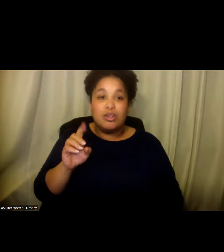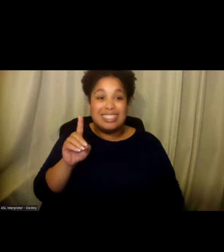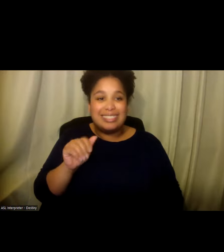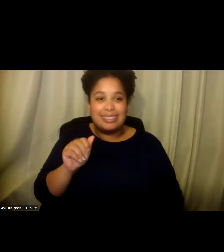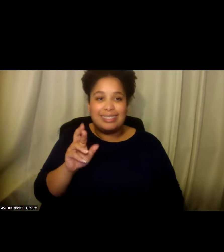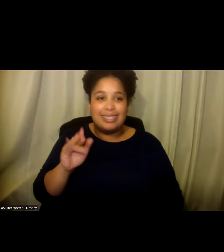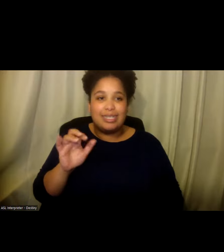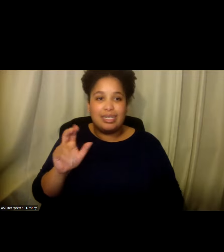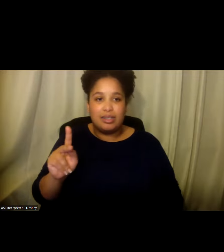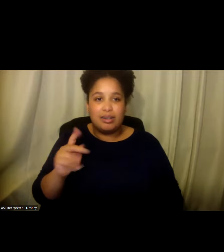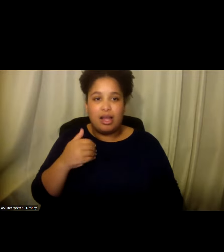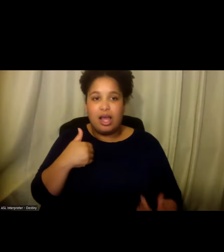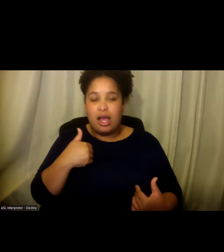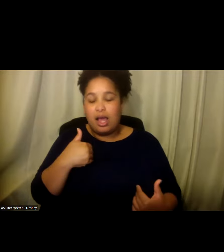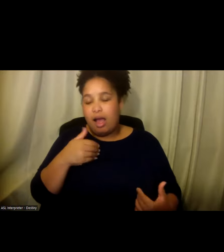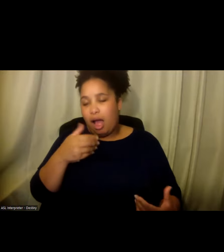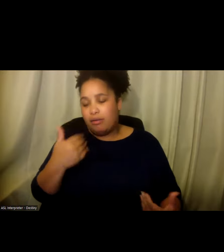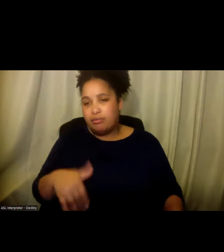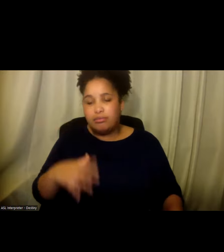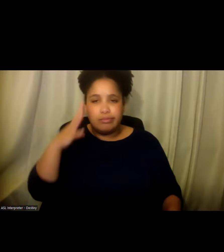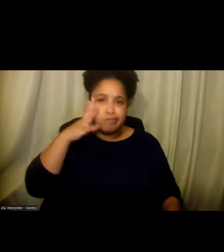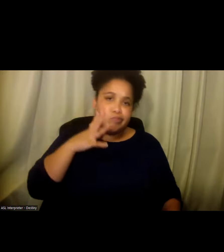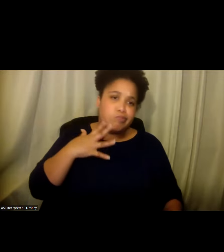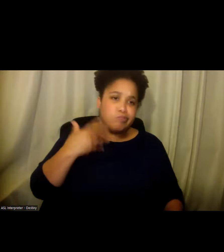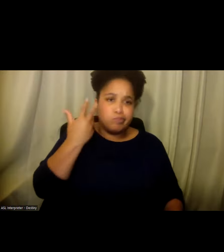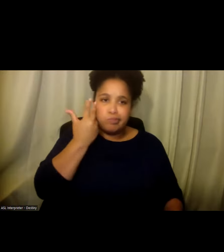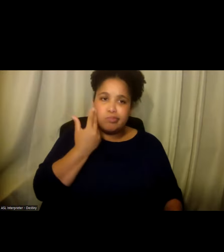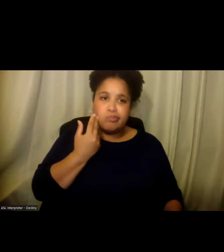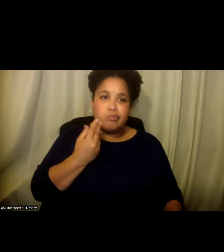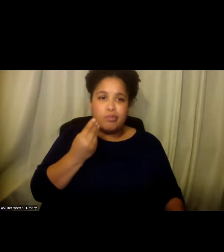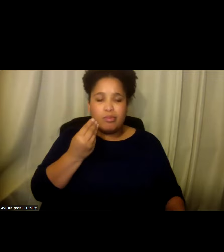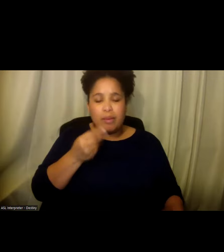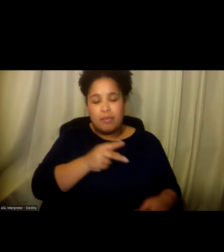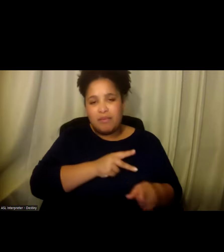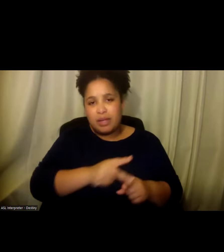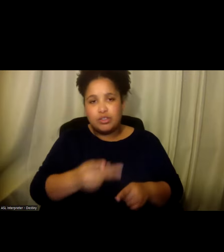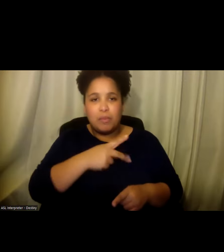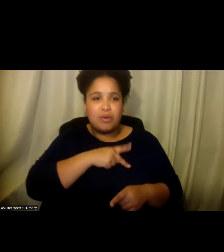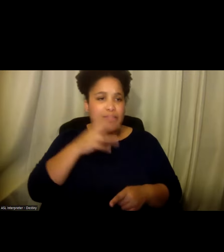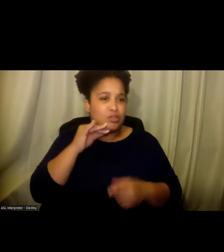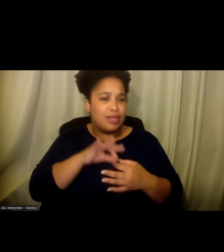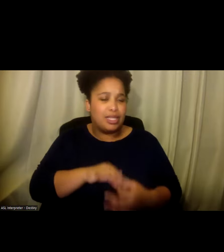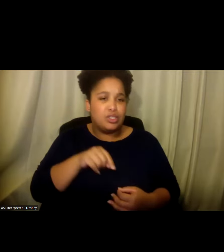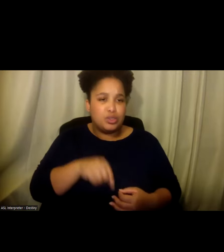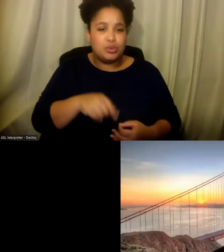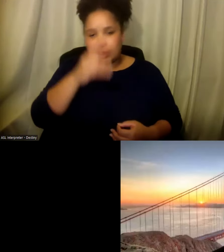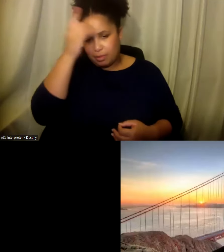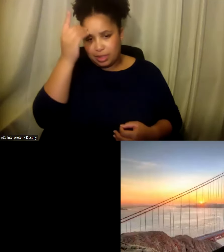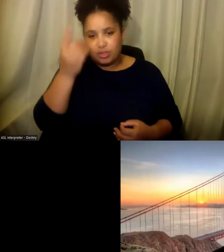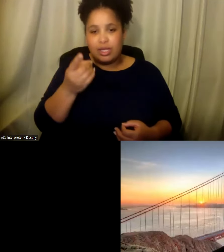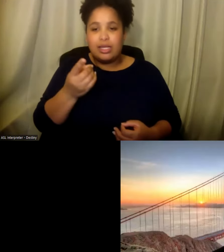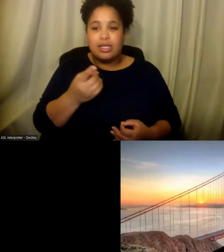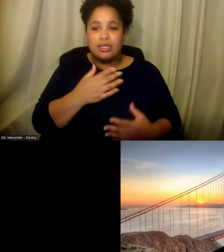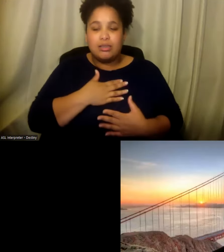of professional and personal experience with dementia and brings all of that to the committee, has graciously